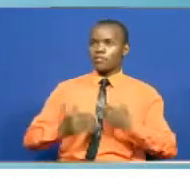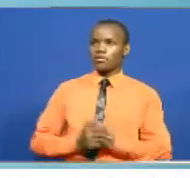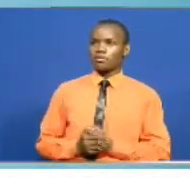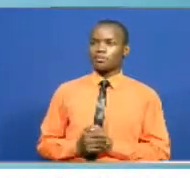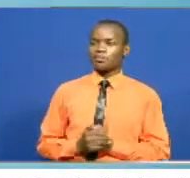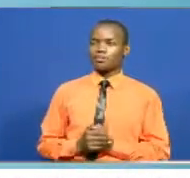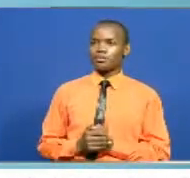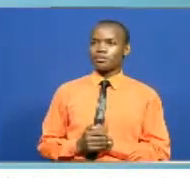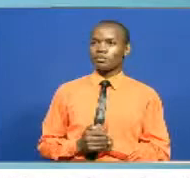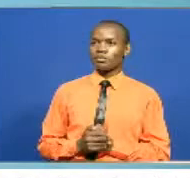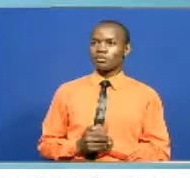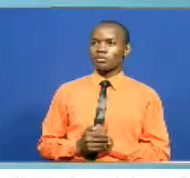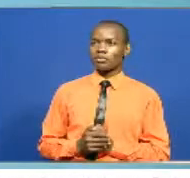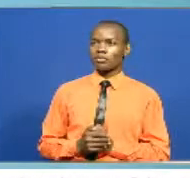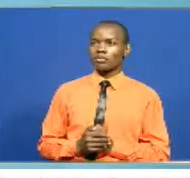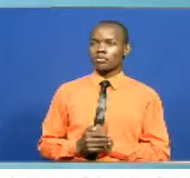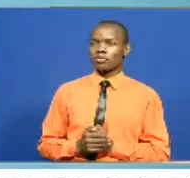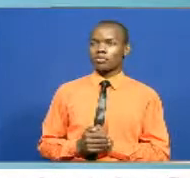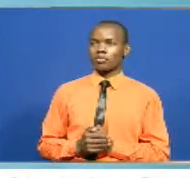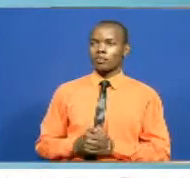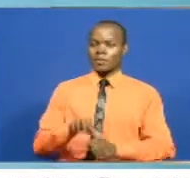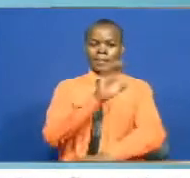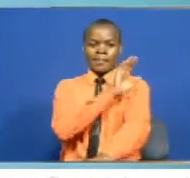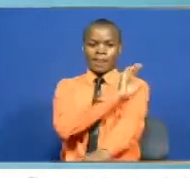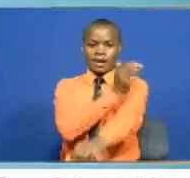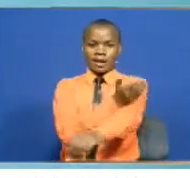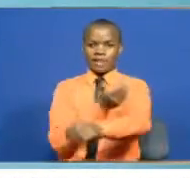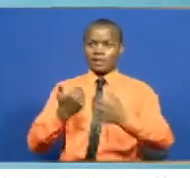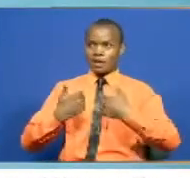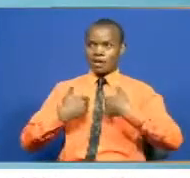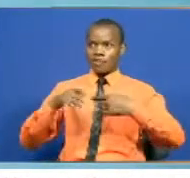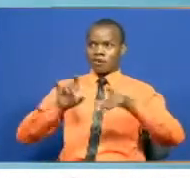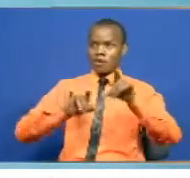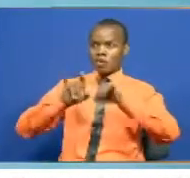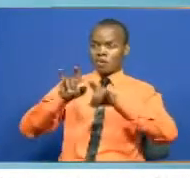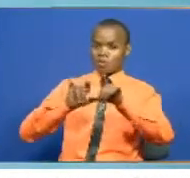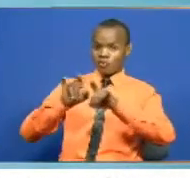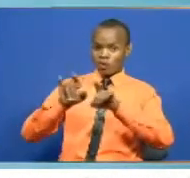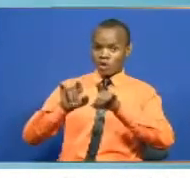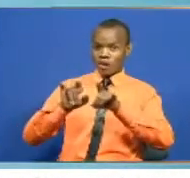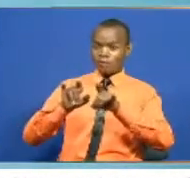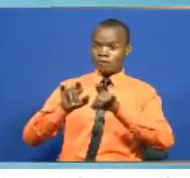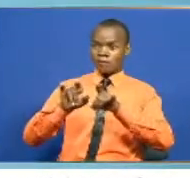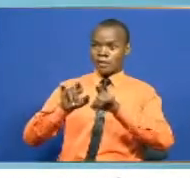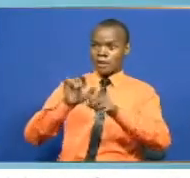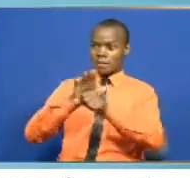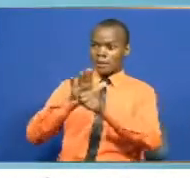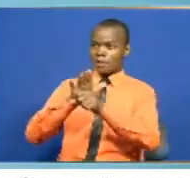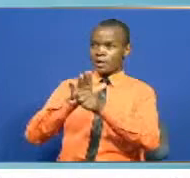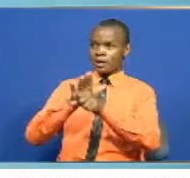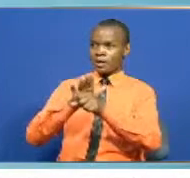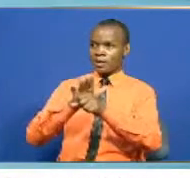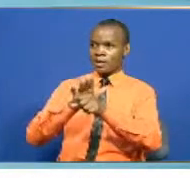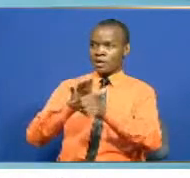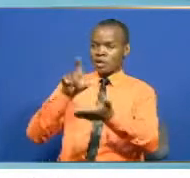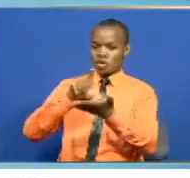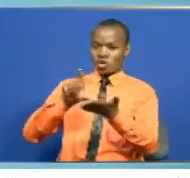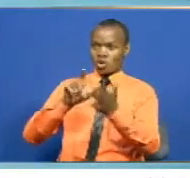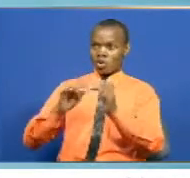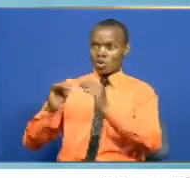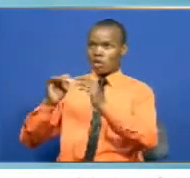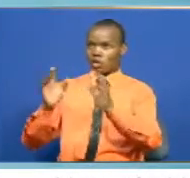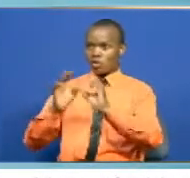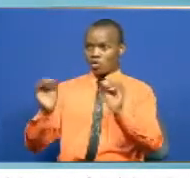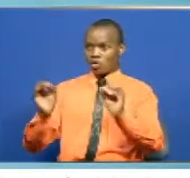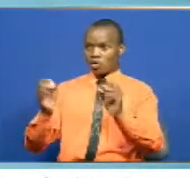Right now, like, okay, Nigeria, they have like a lot of foreign players like are playing outside Nigeria. Like, the local league is not very good, but then, like, they have a lot